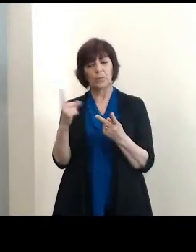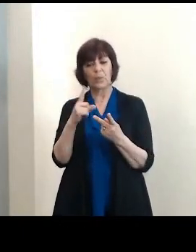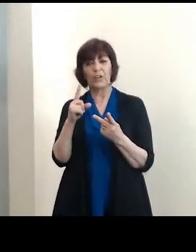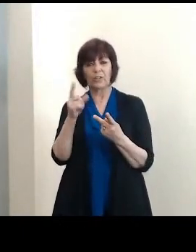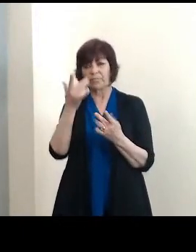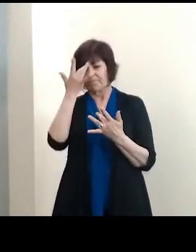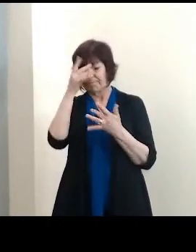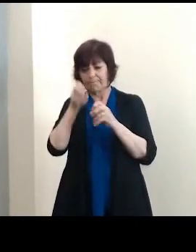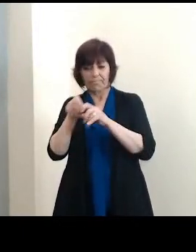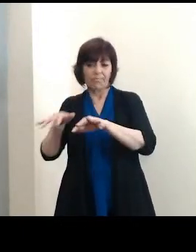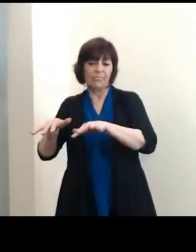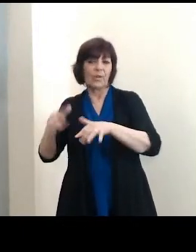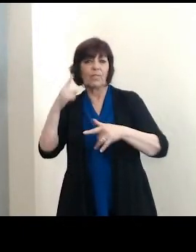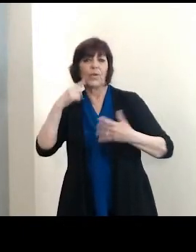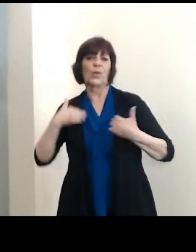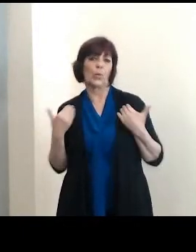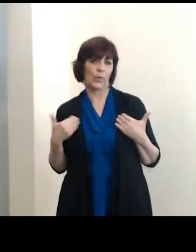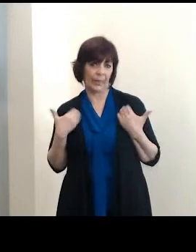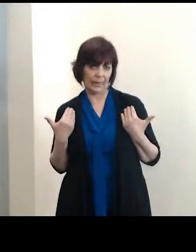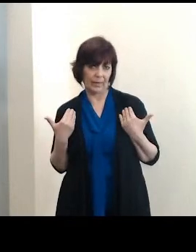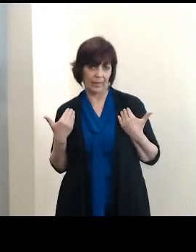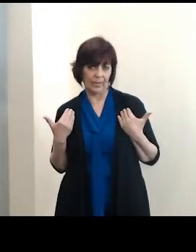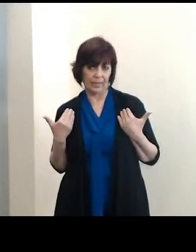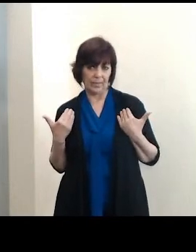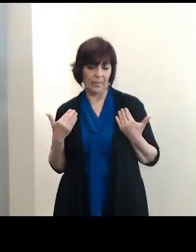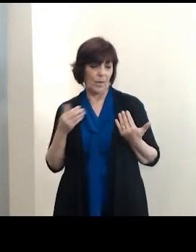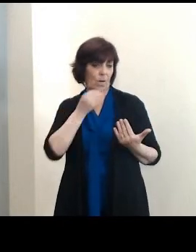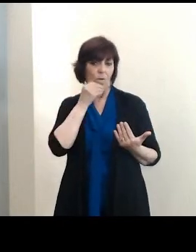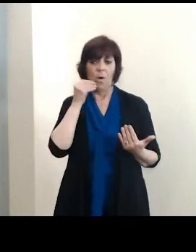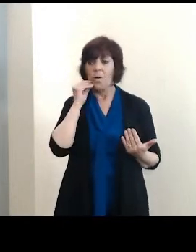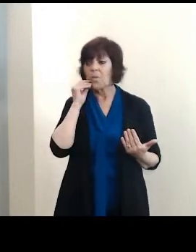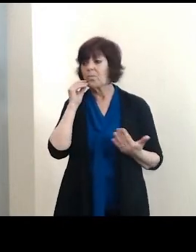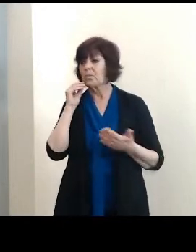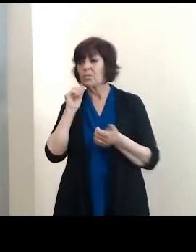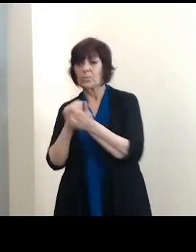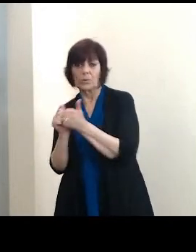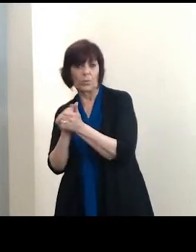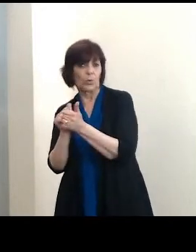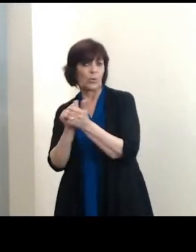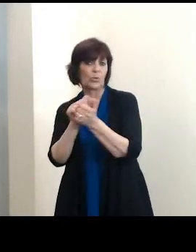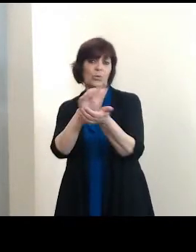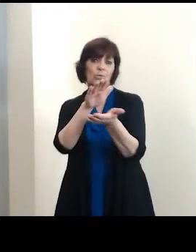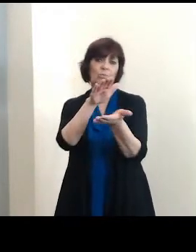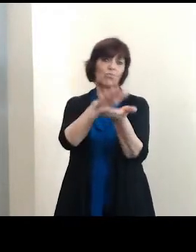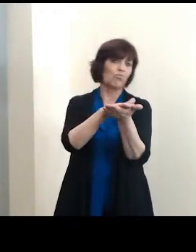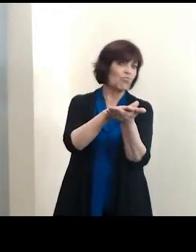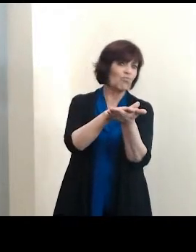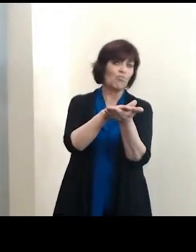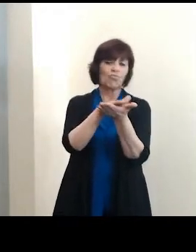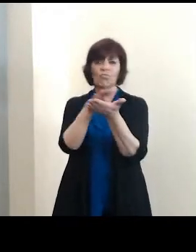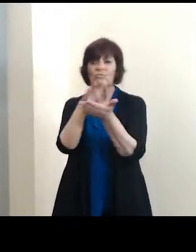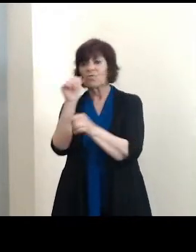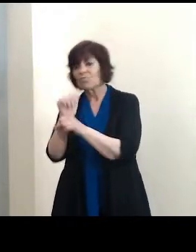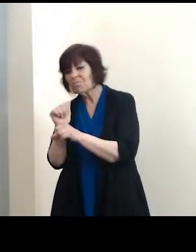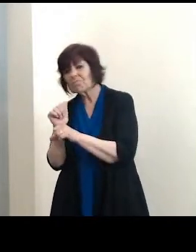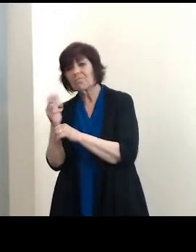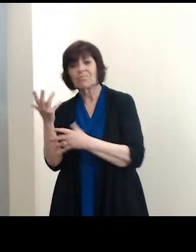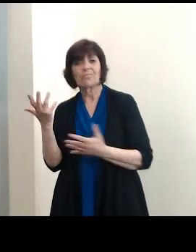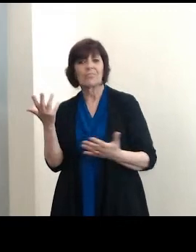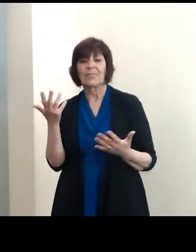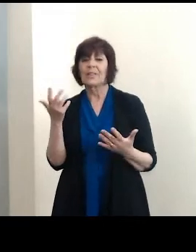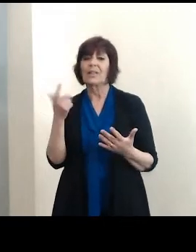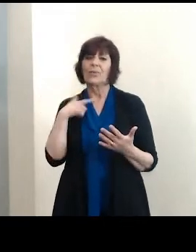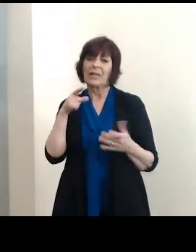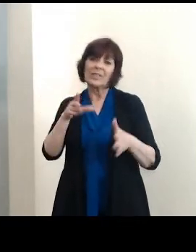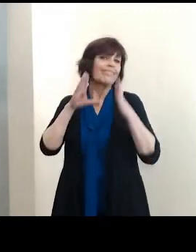our youth, and we wherever they are, at home, in sports, at part-time jobs. So we really have